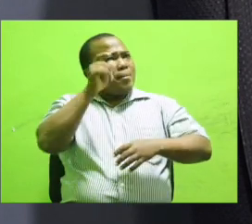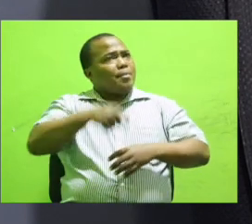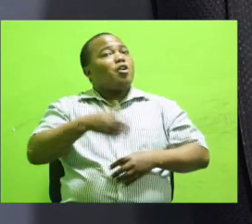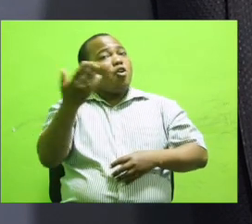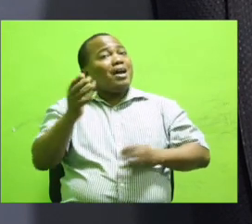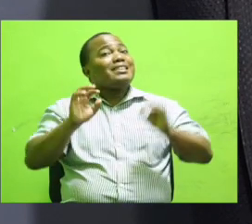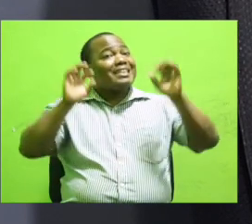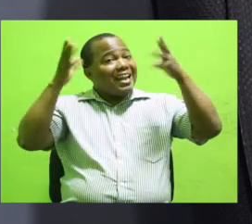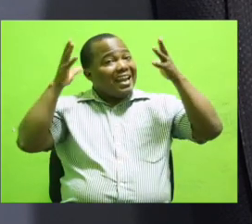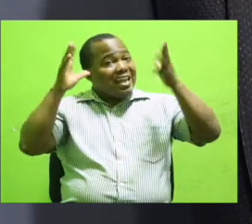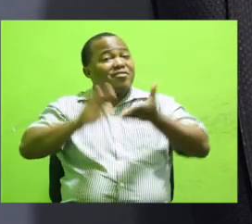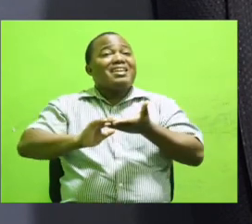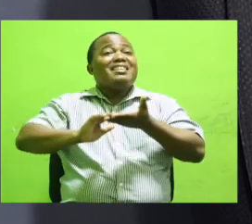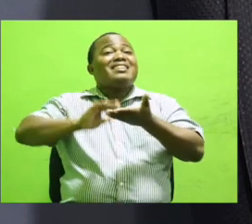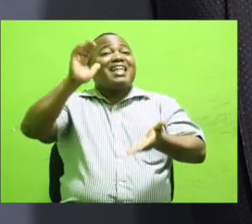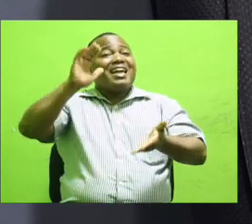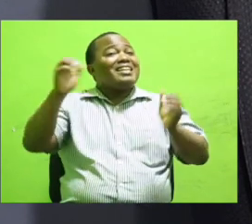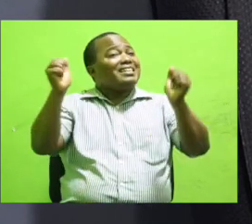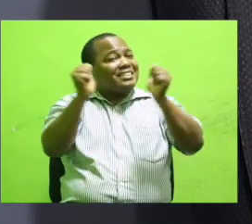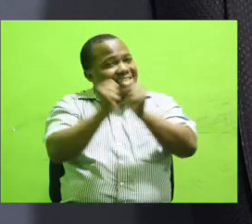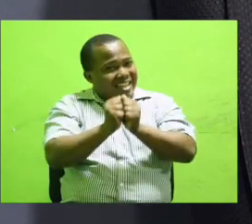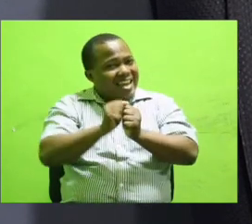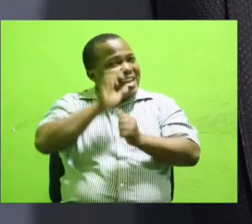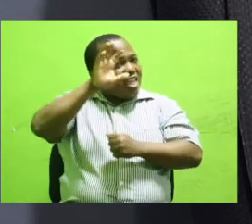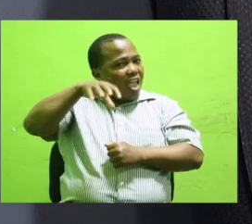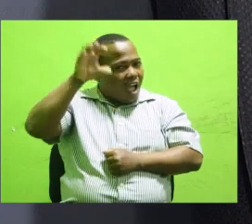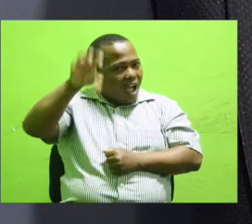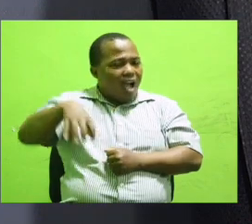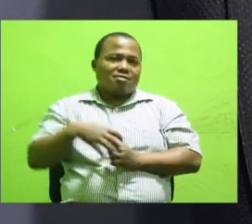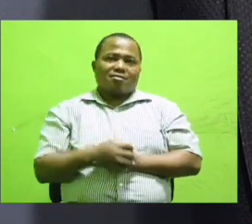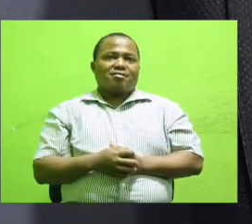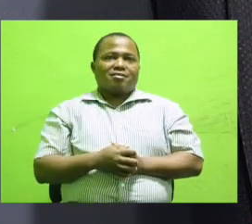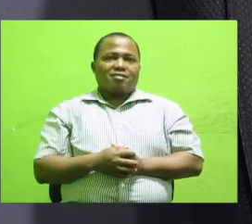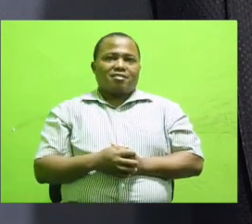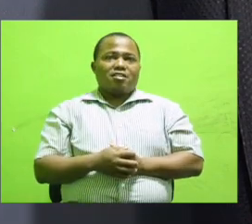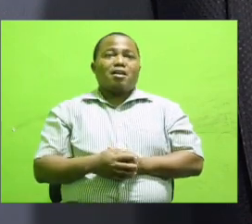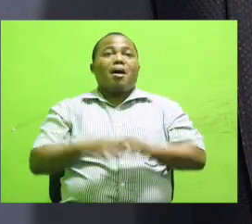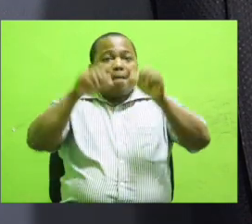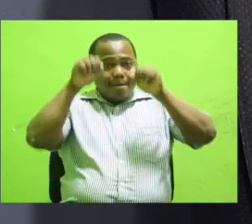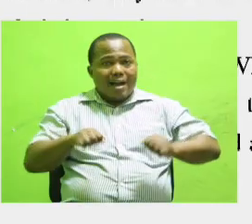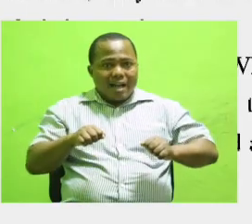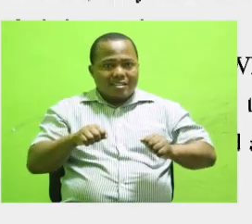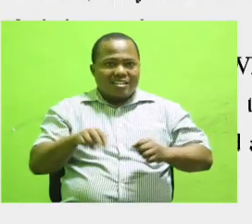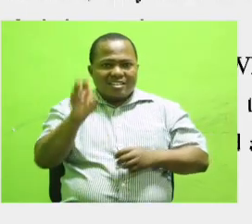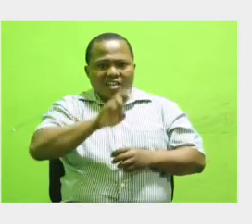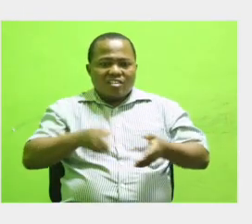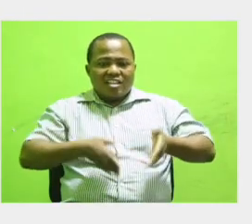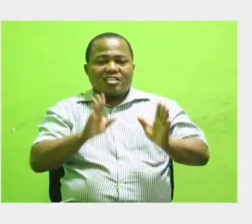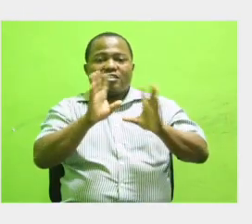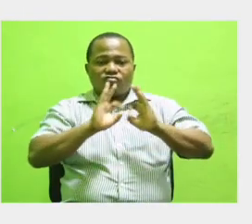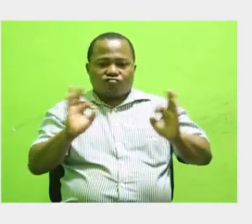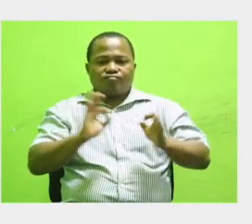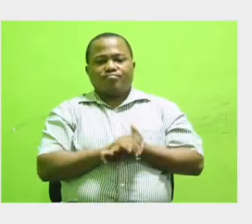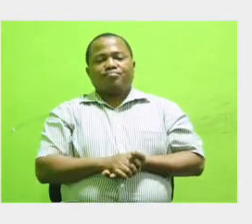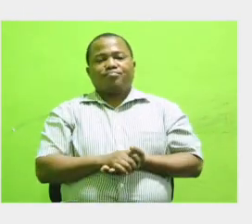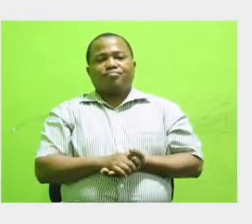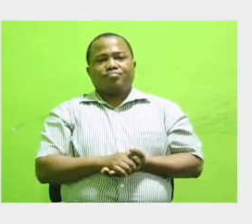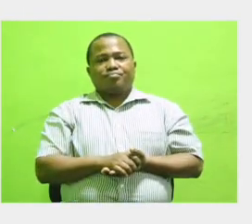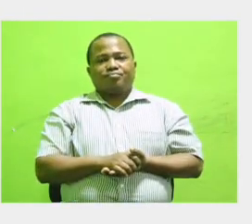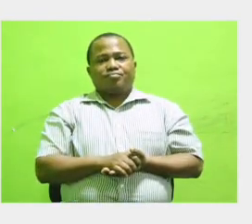years. This would give them hope, and this would be a better way of taking care of them. Moving on to our next